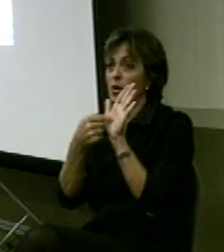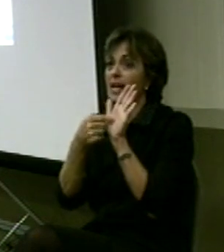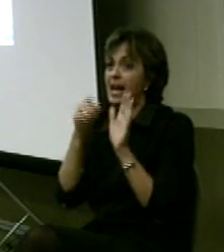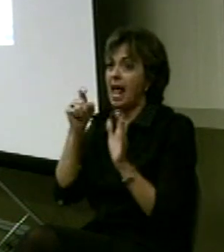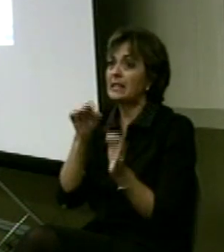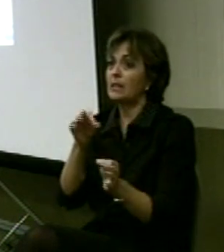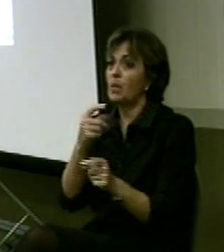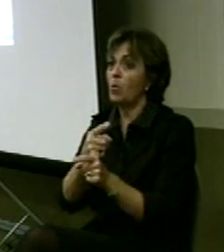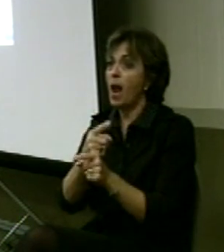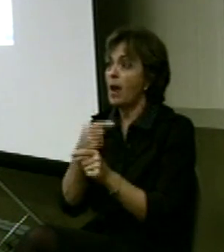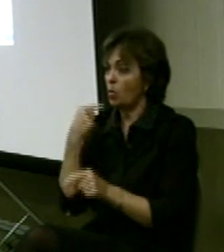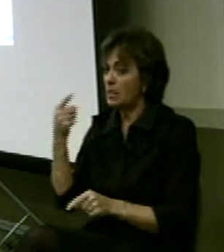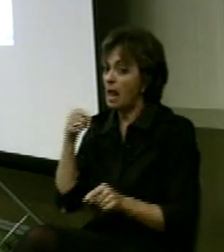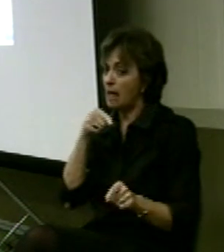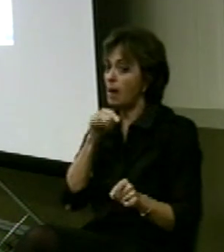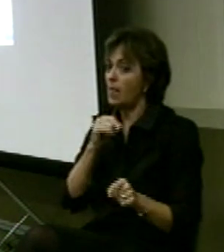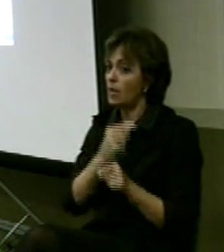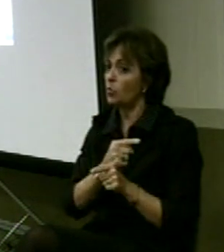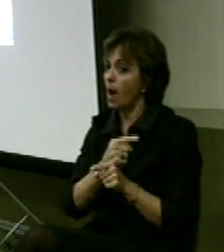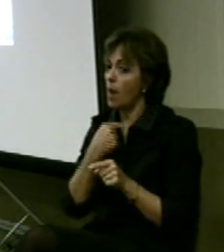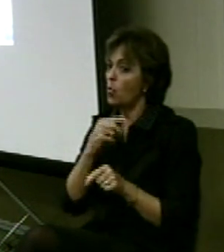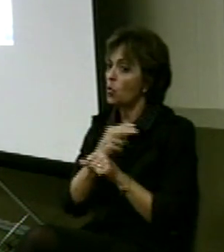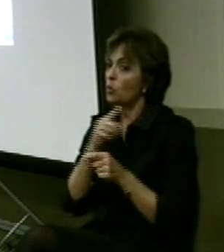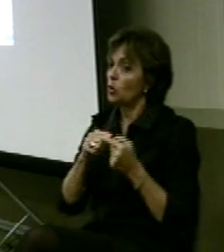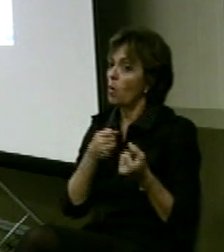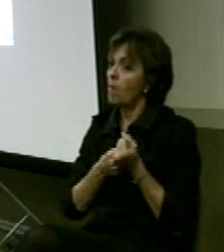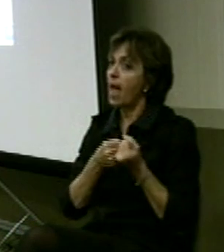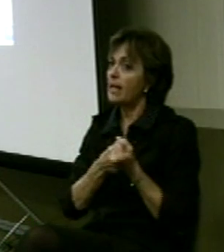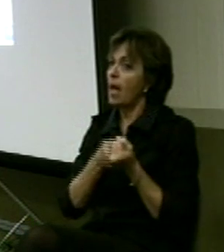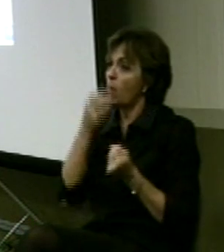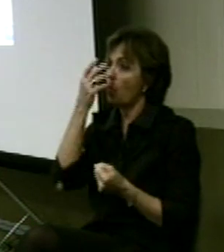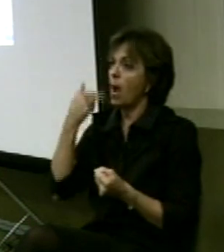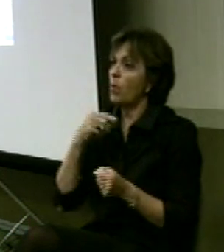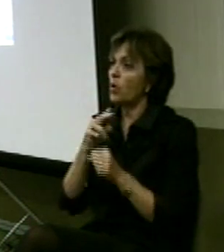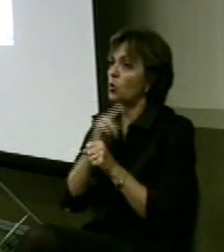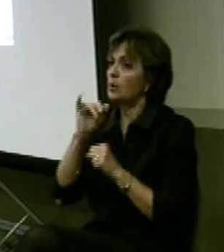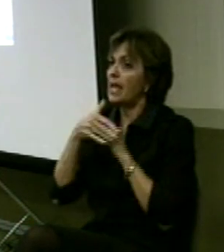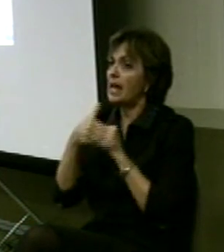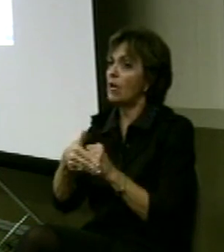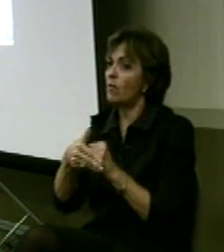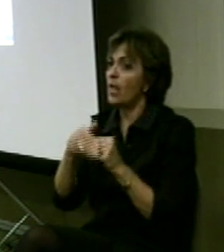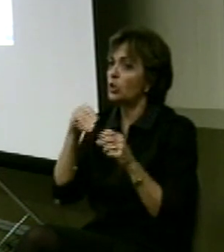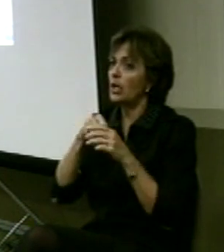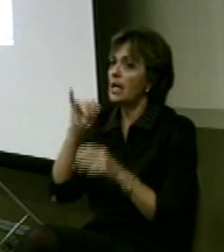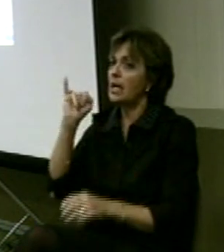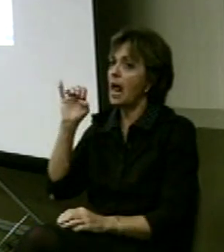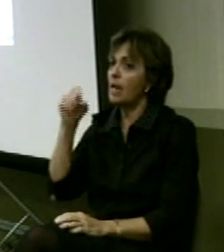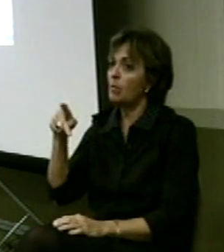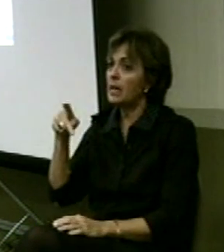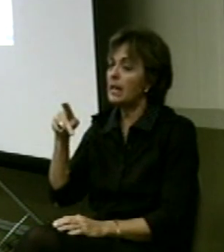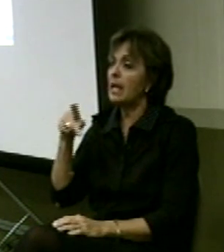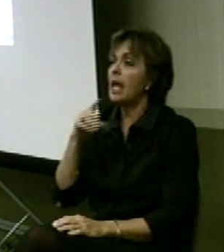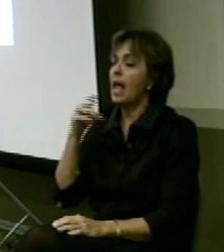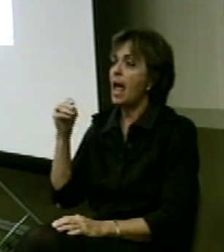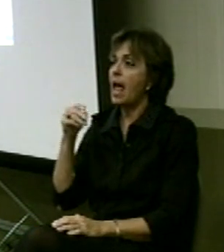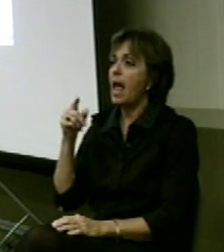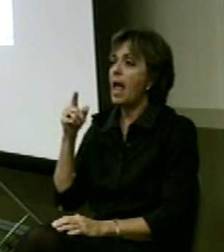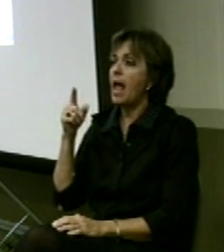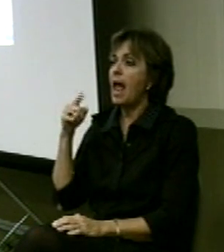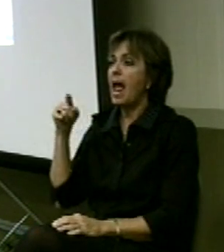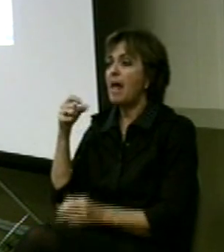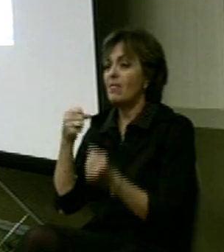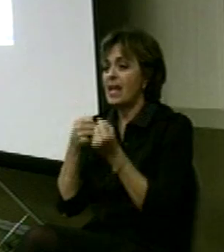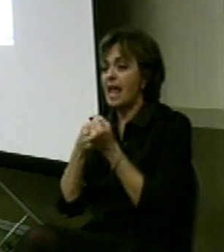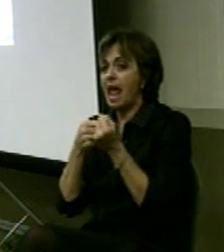right. We're telling them it's right, aren't we? We're using it to back up why we use that intervention in the IEP, and we're